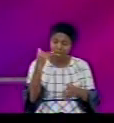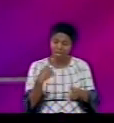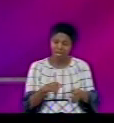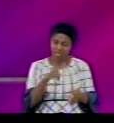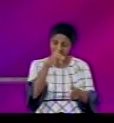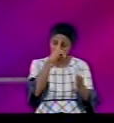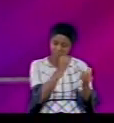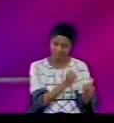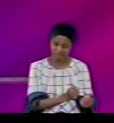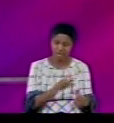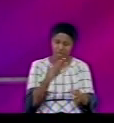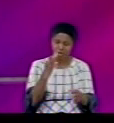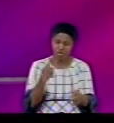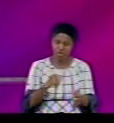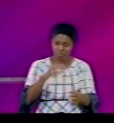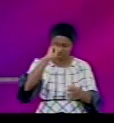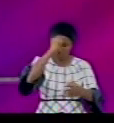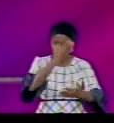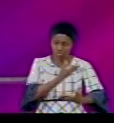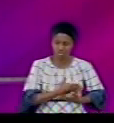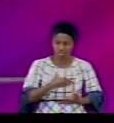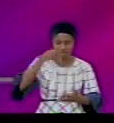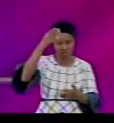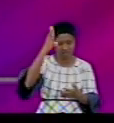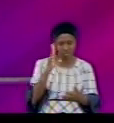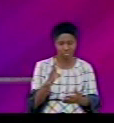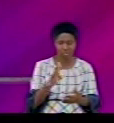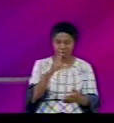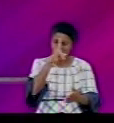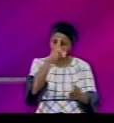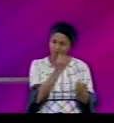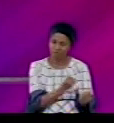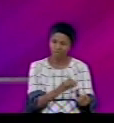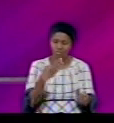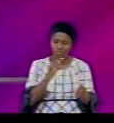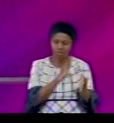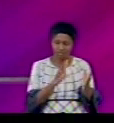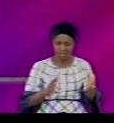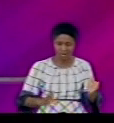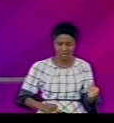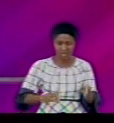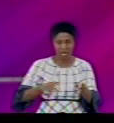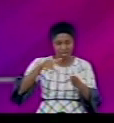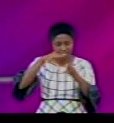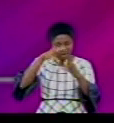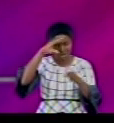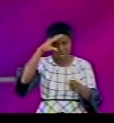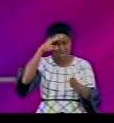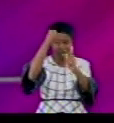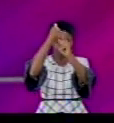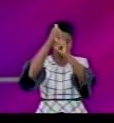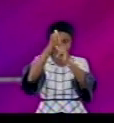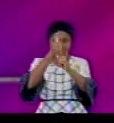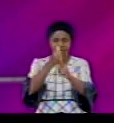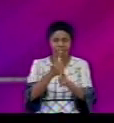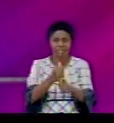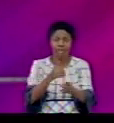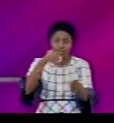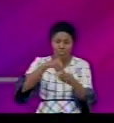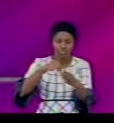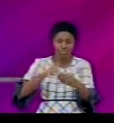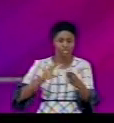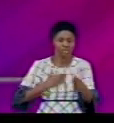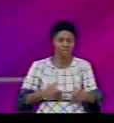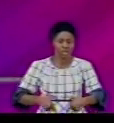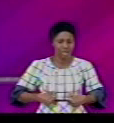God, by the faith of Christ himself, the faith that made men and women of all what they are, put in our heart,